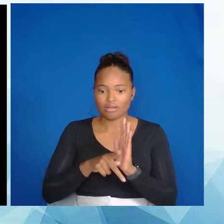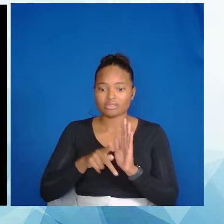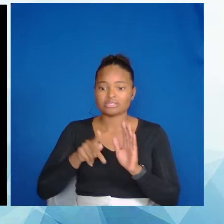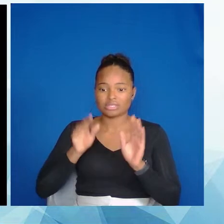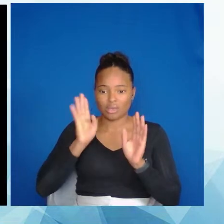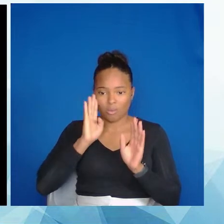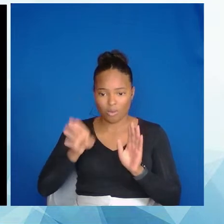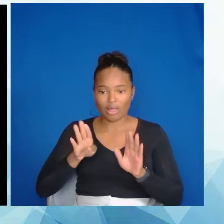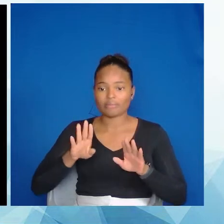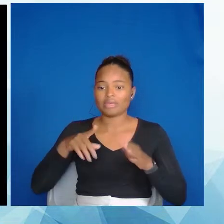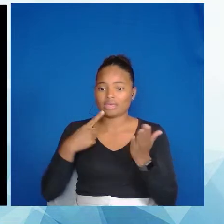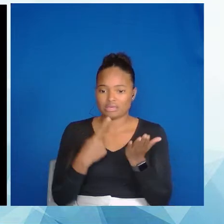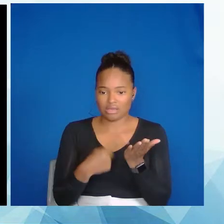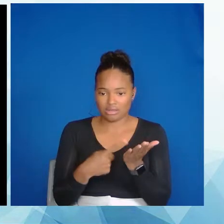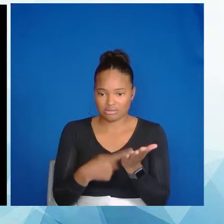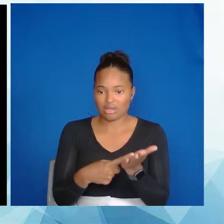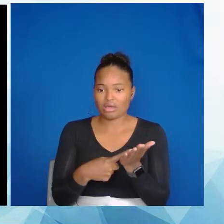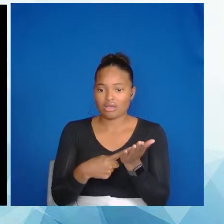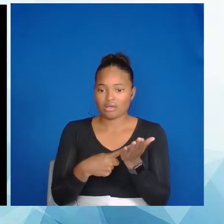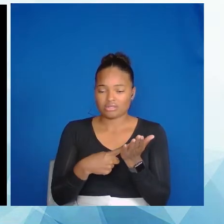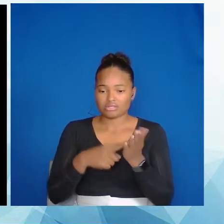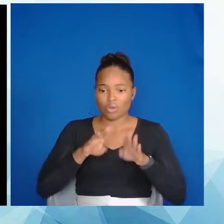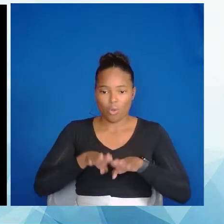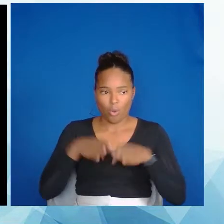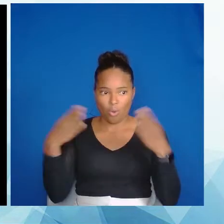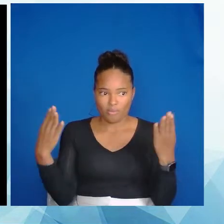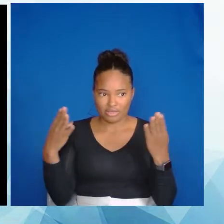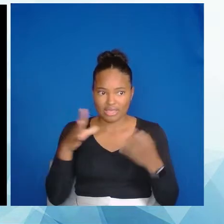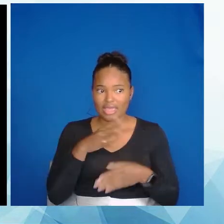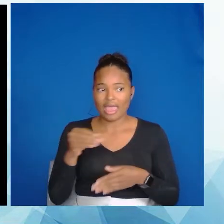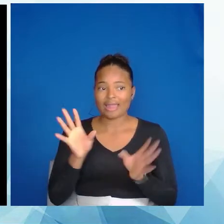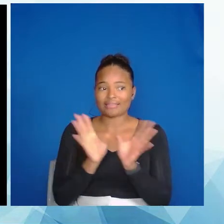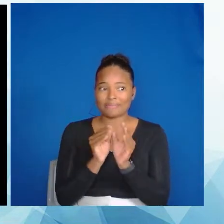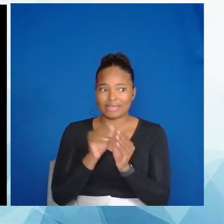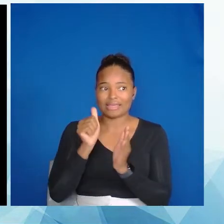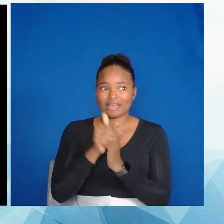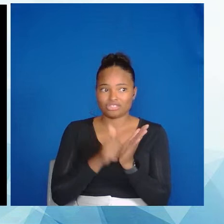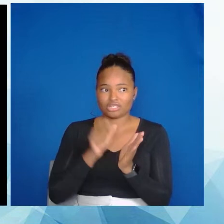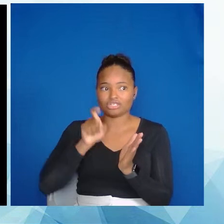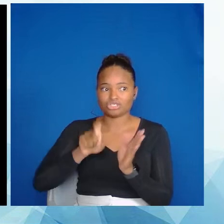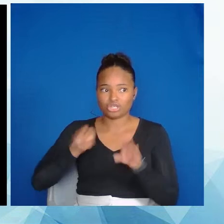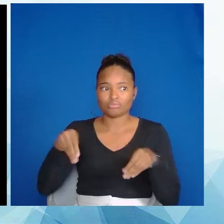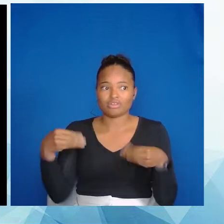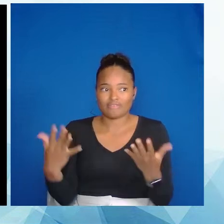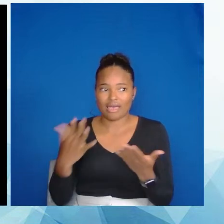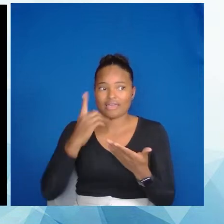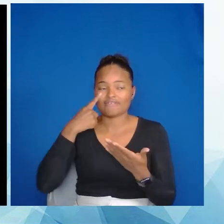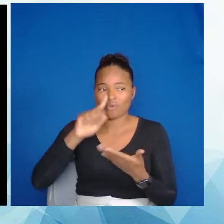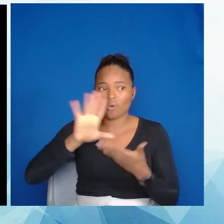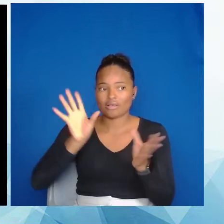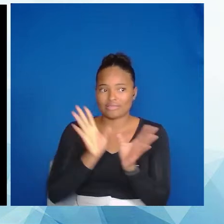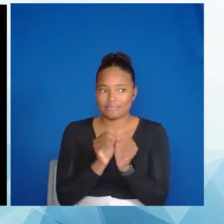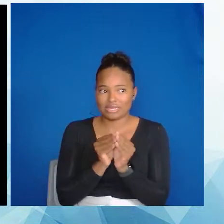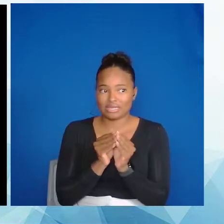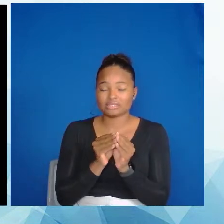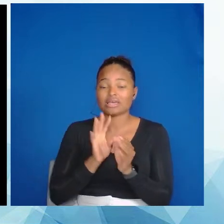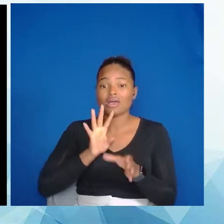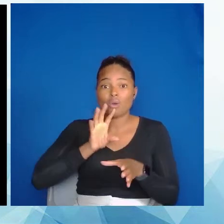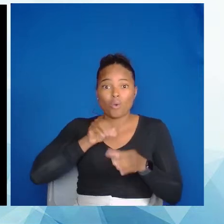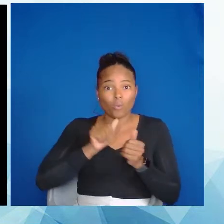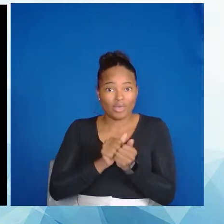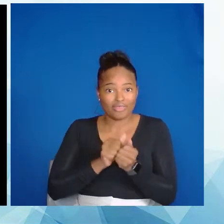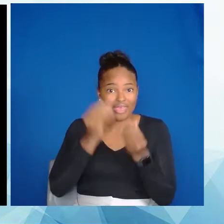openly and that notices and agendas be provided for such meetings contain information that helps the